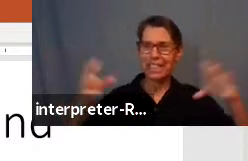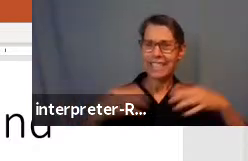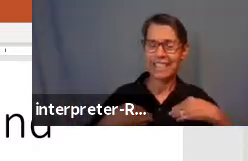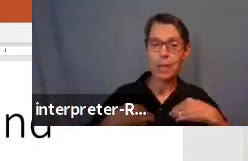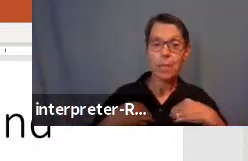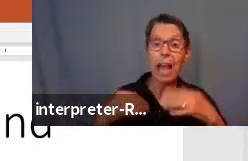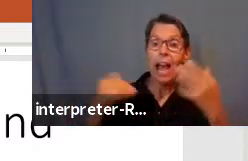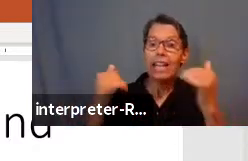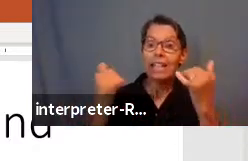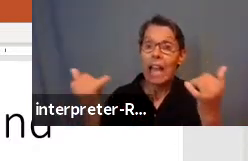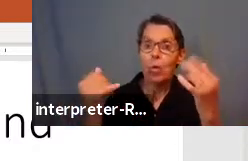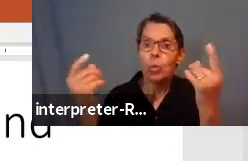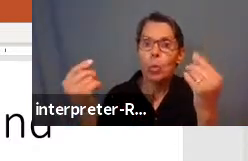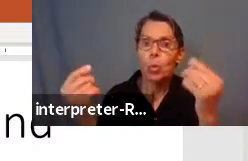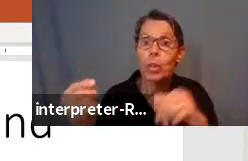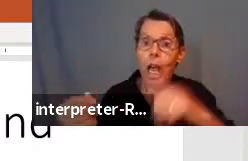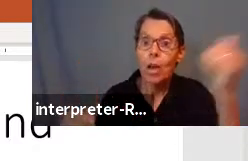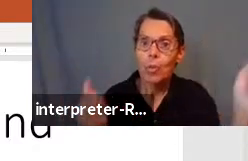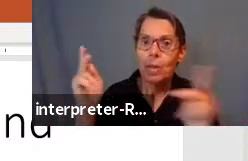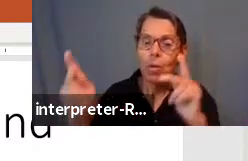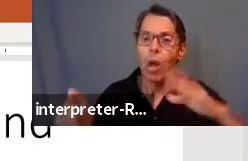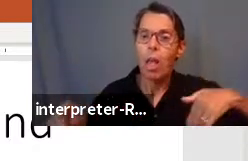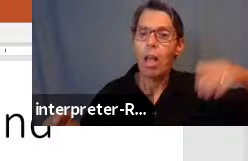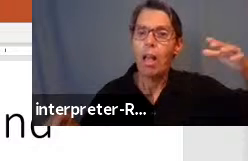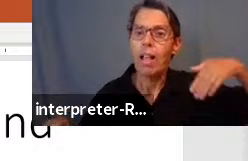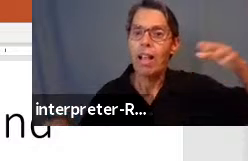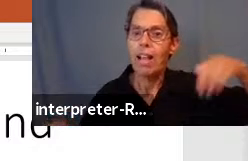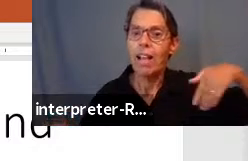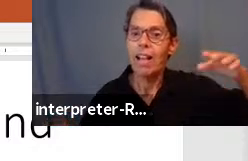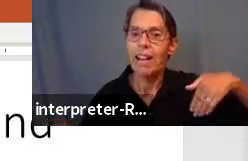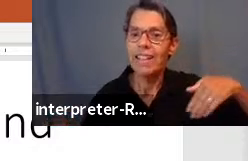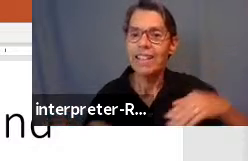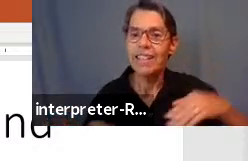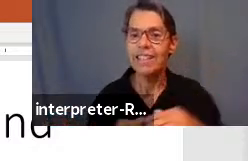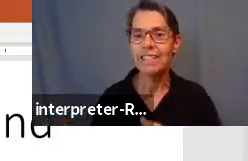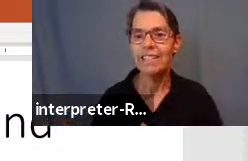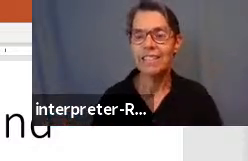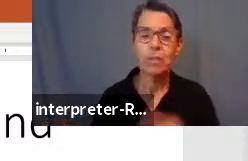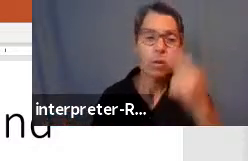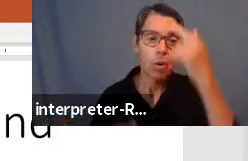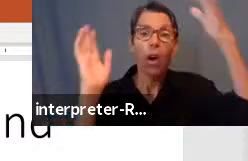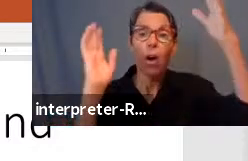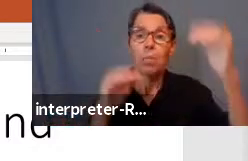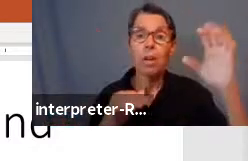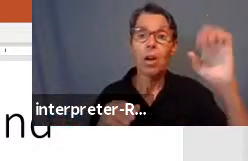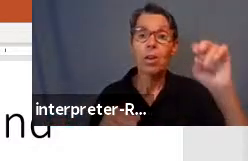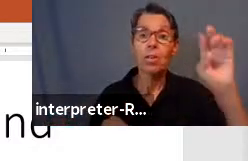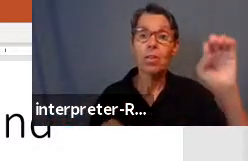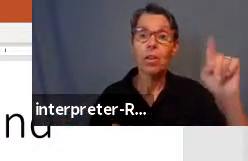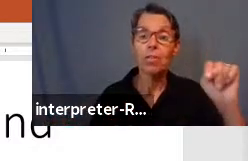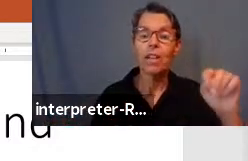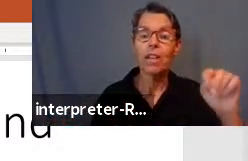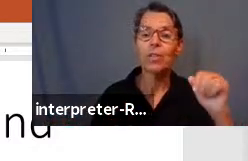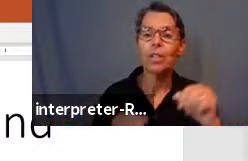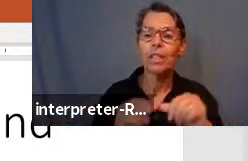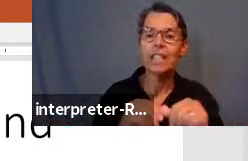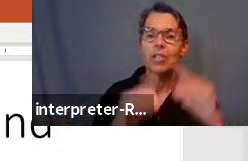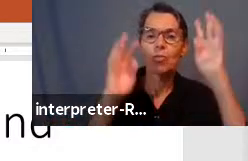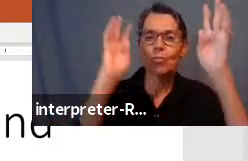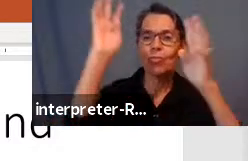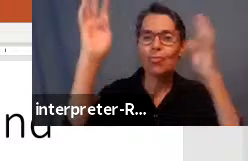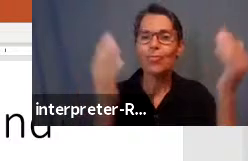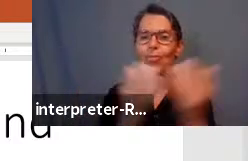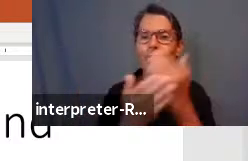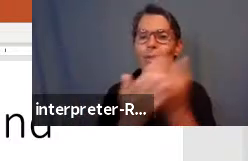here? I think there was hope that COVET would continue to highlight the out-of-the-box thinking and strategies that